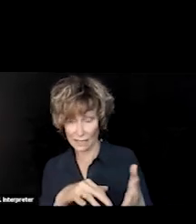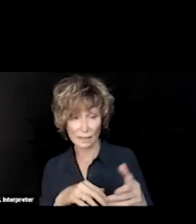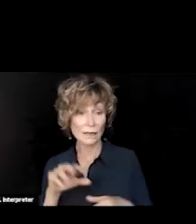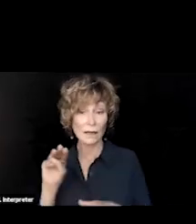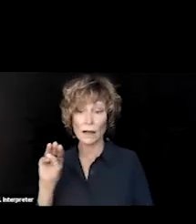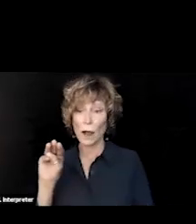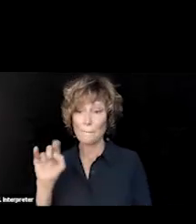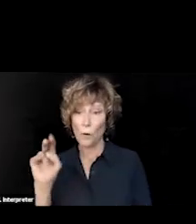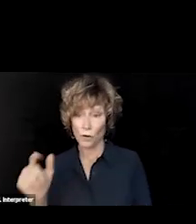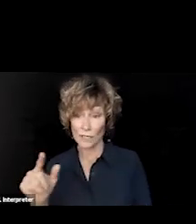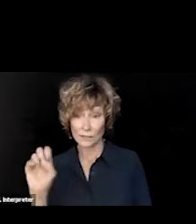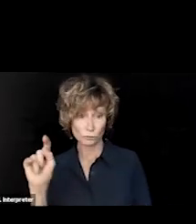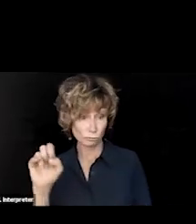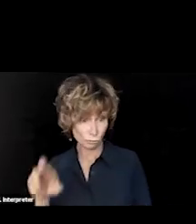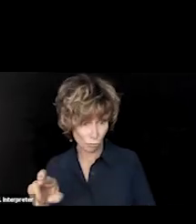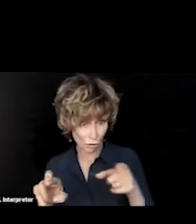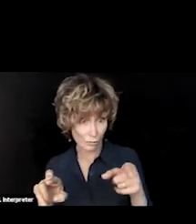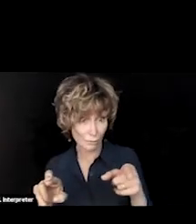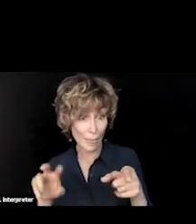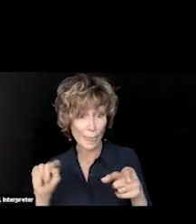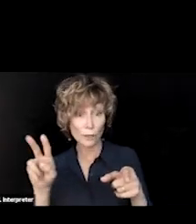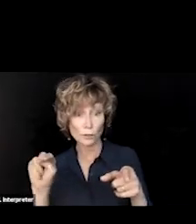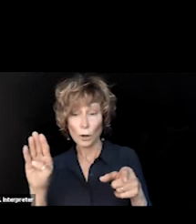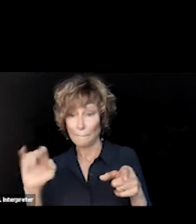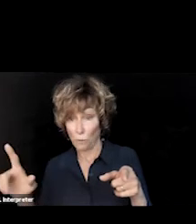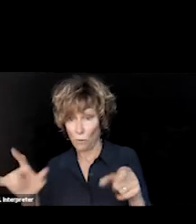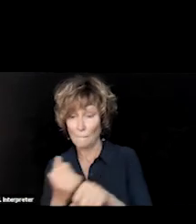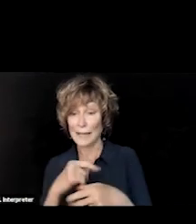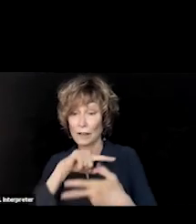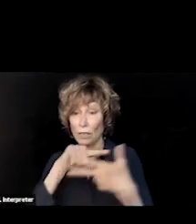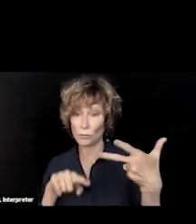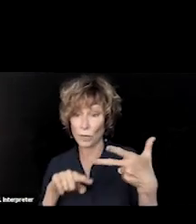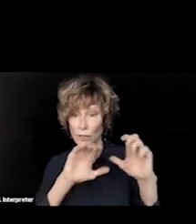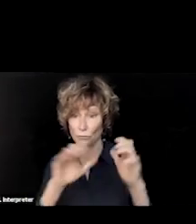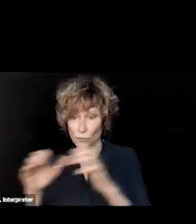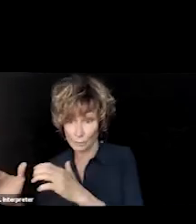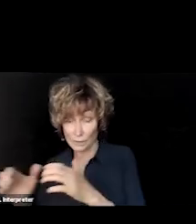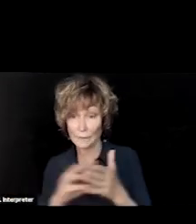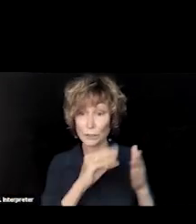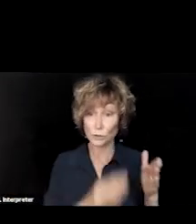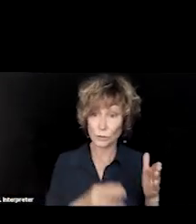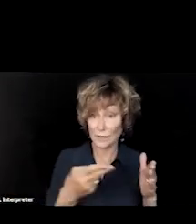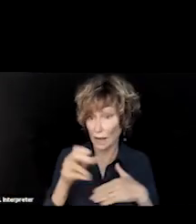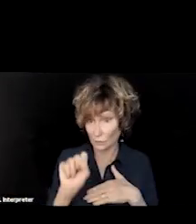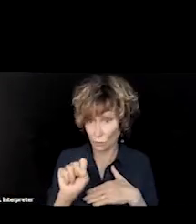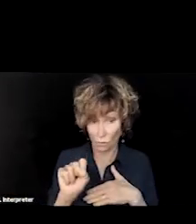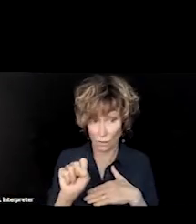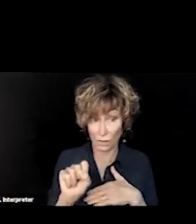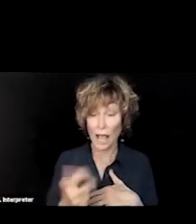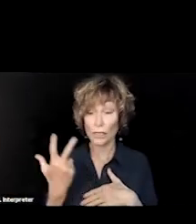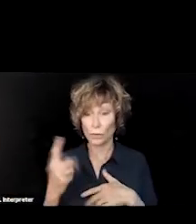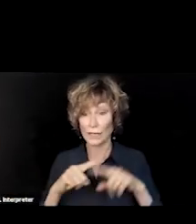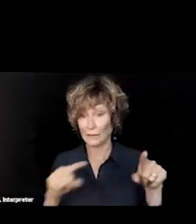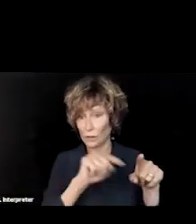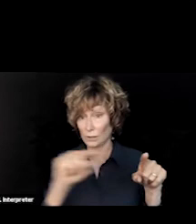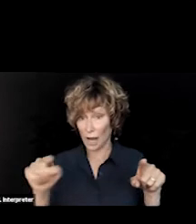Morningstar, Turnbull, and Turnbull created 3 focus groups of students at the high school level at 3 different high